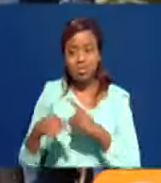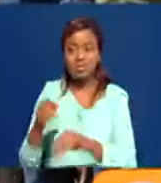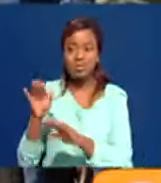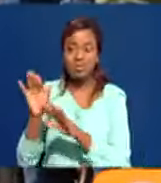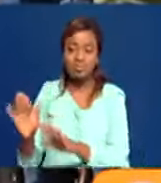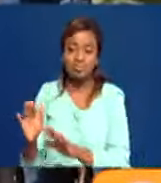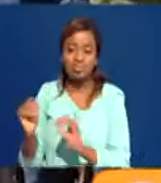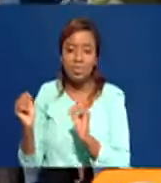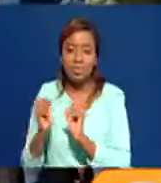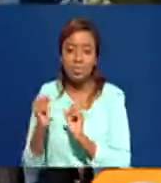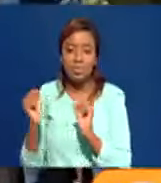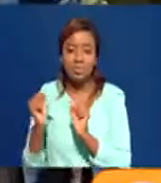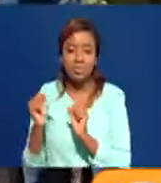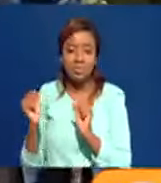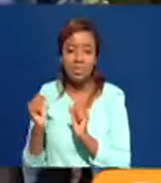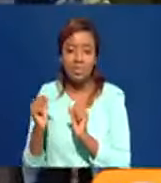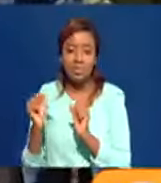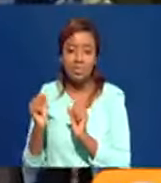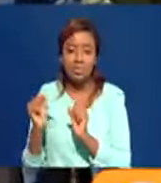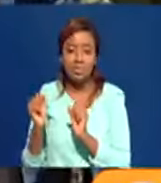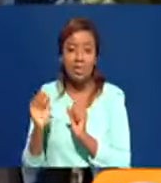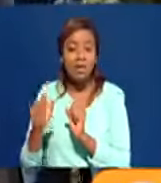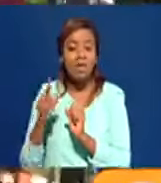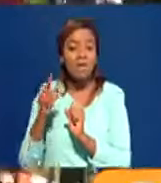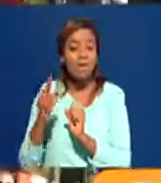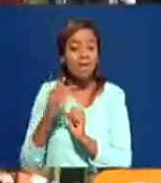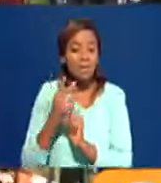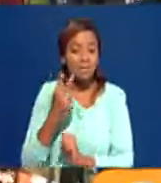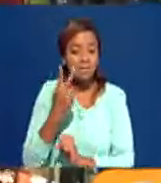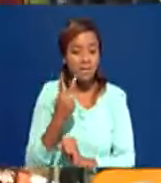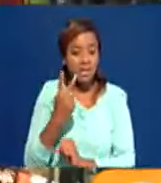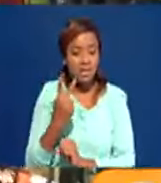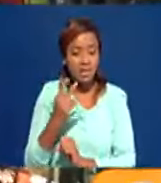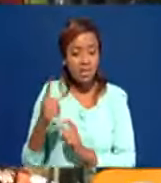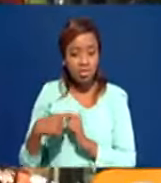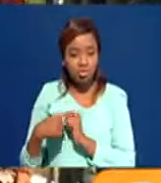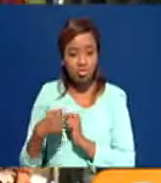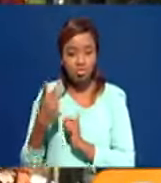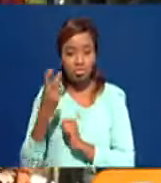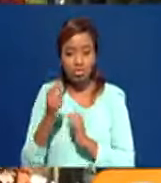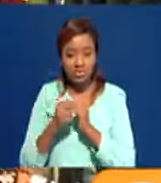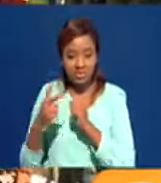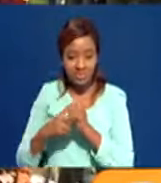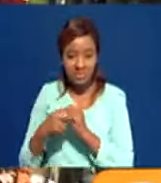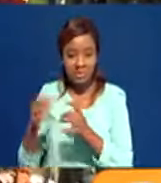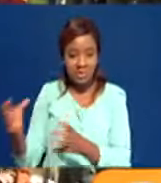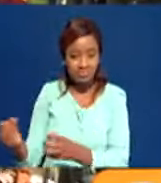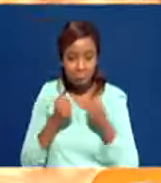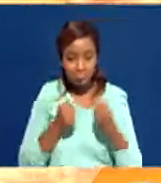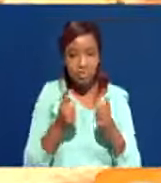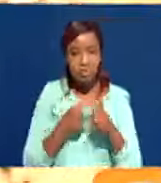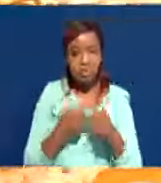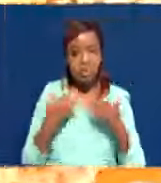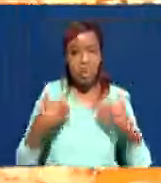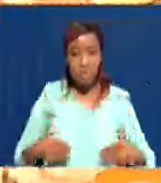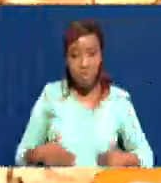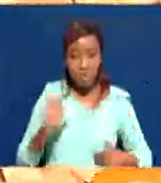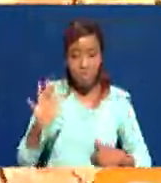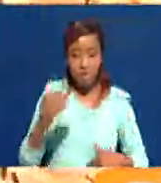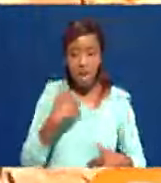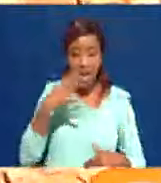Kisii mortuary. The late Catherine had been abducted on the 2nd of June 2017, October, before her headless body was discovered in a polythene